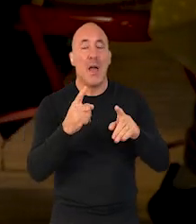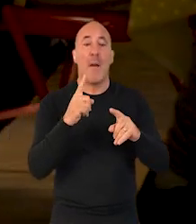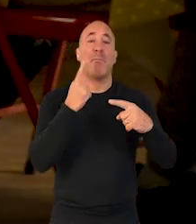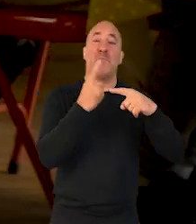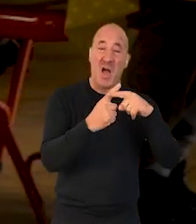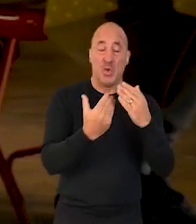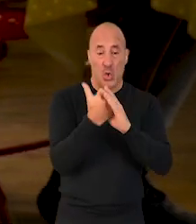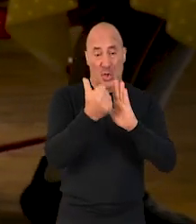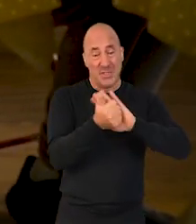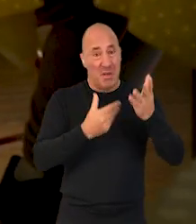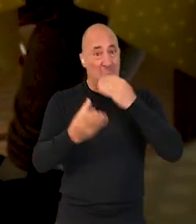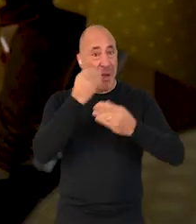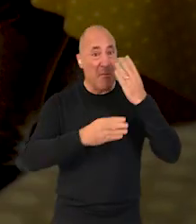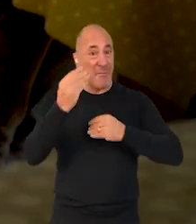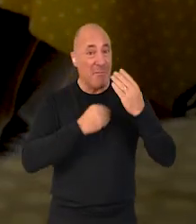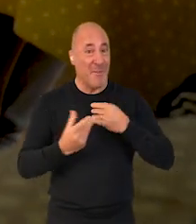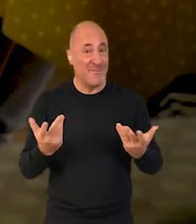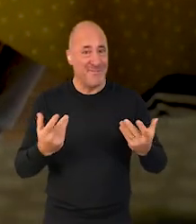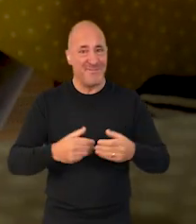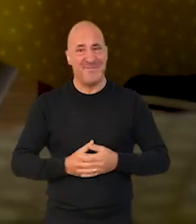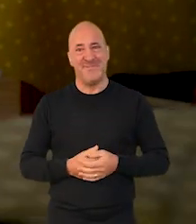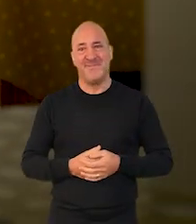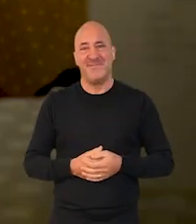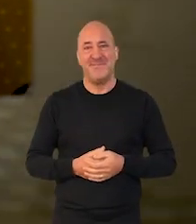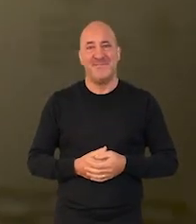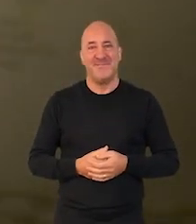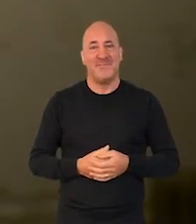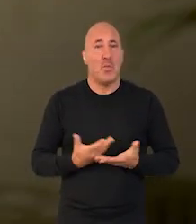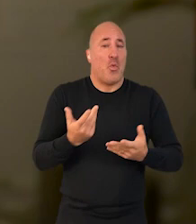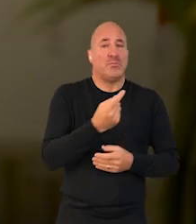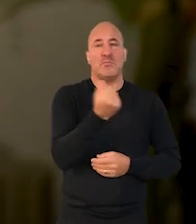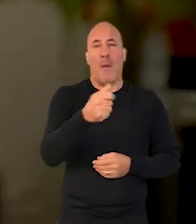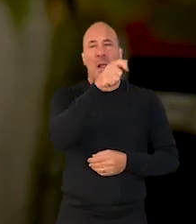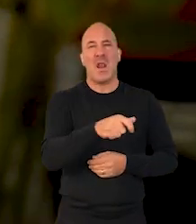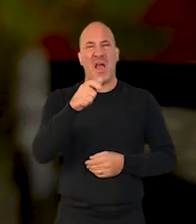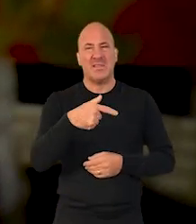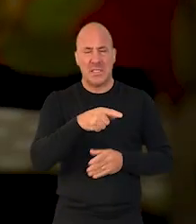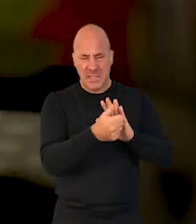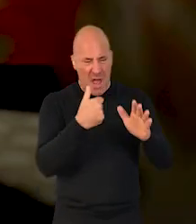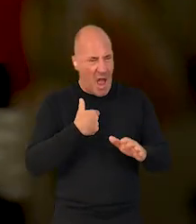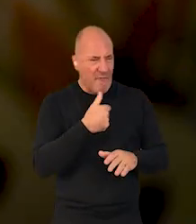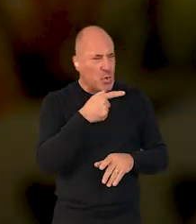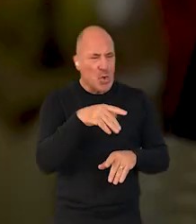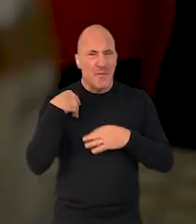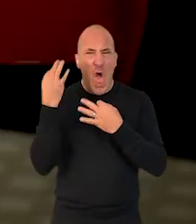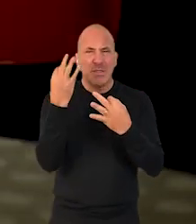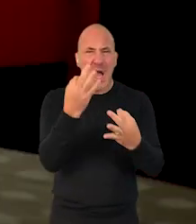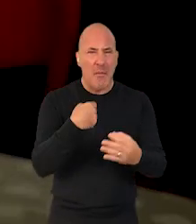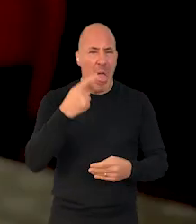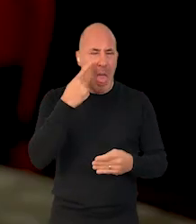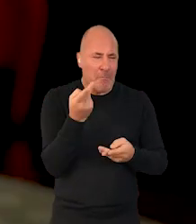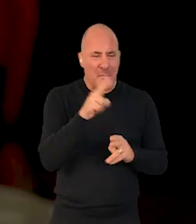work in a real working environment and to be able to learn new skills,